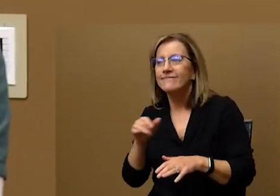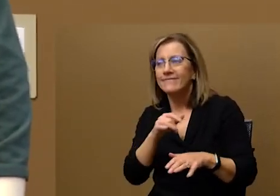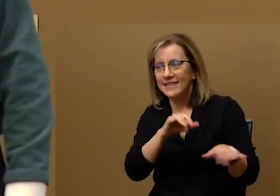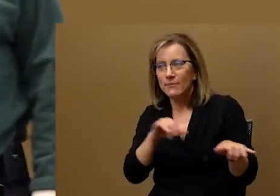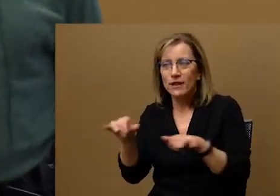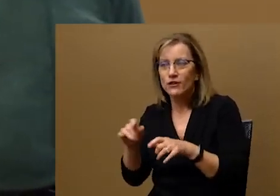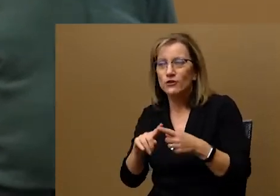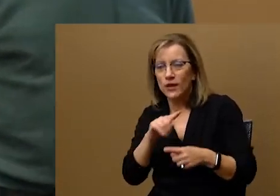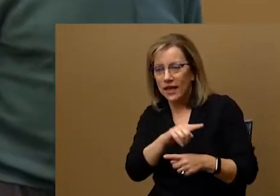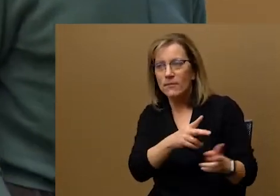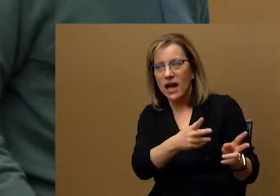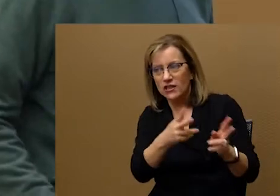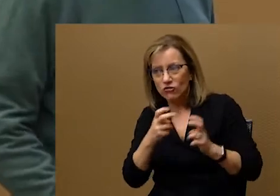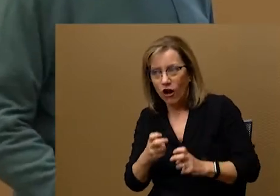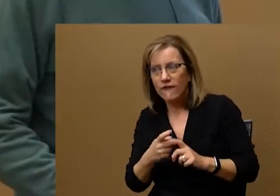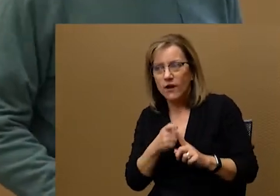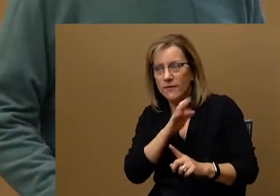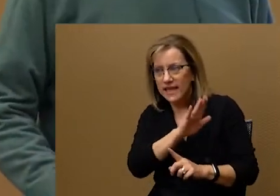book.